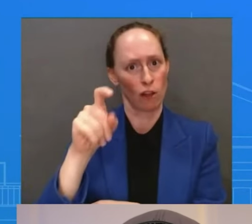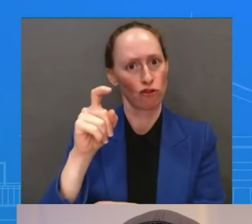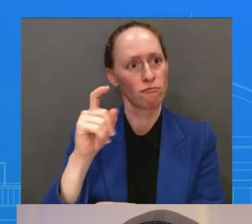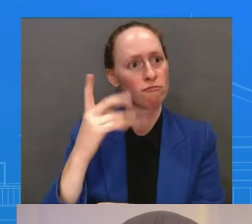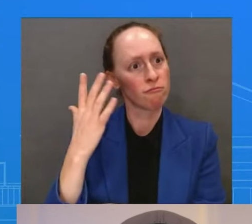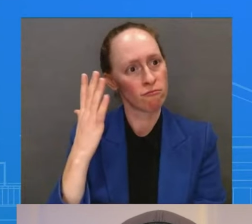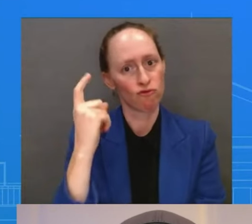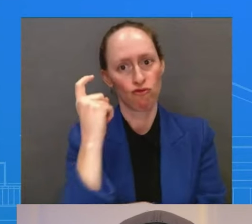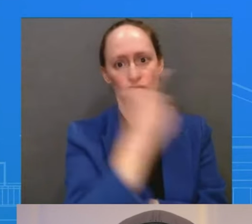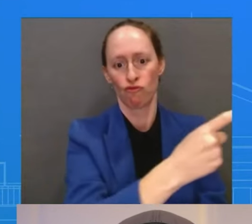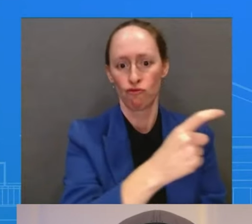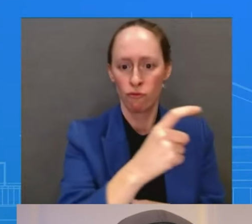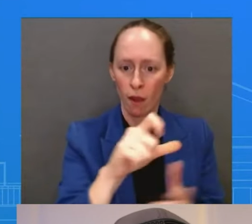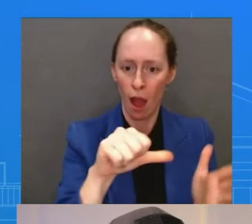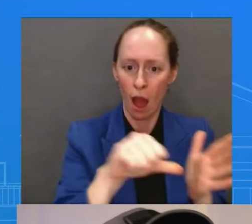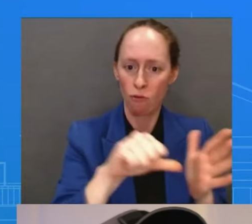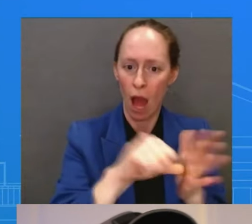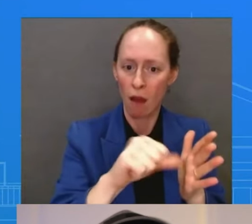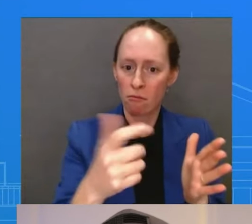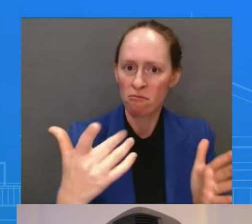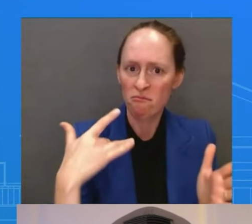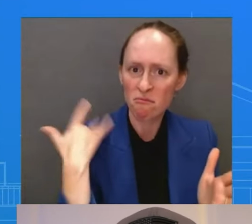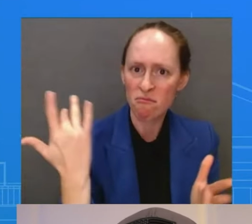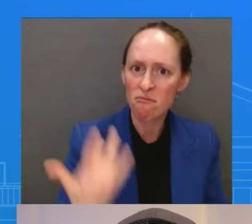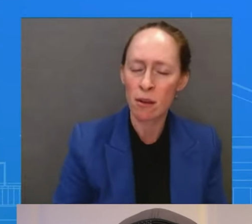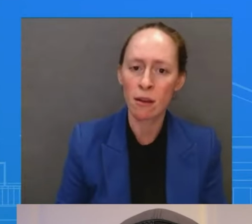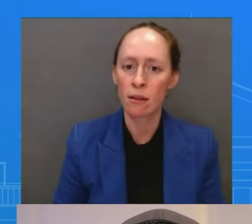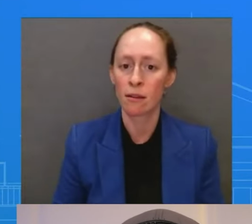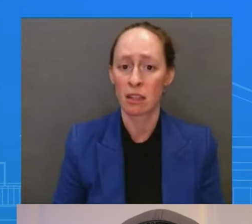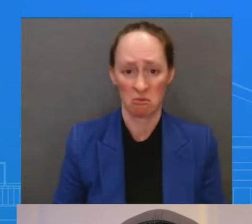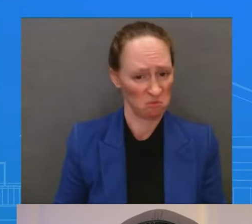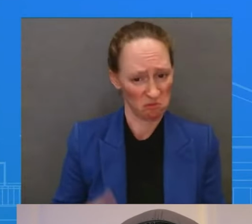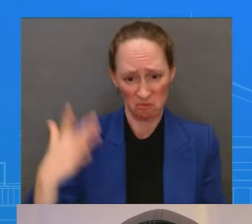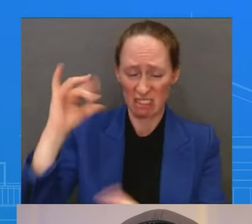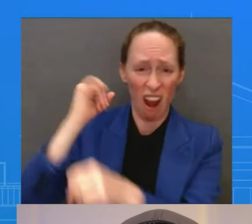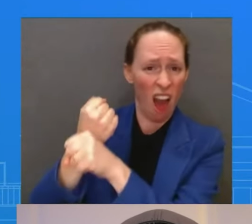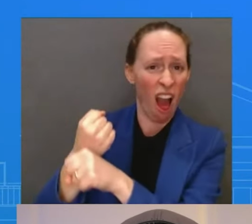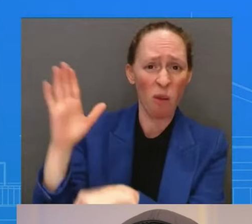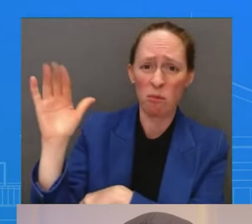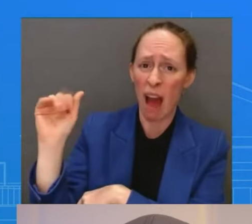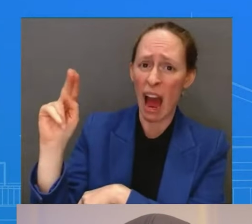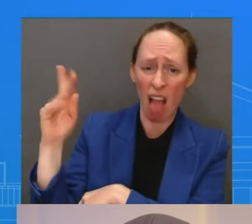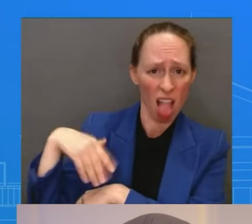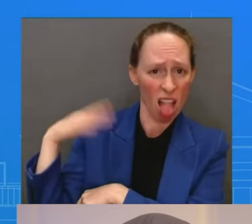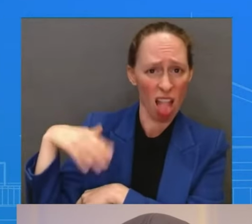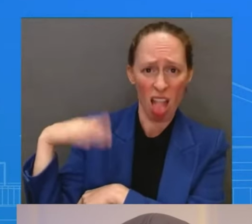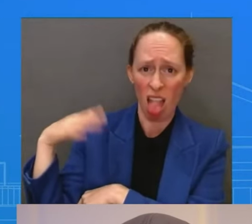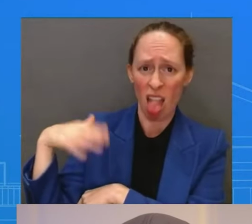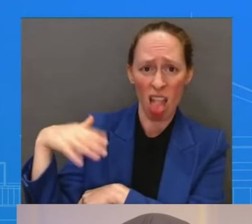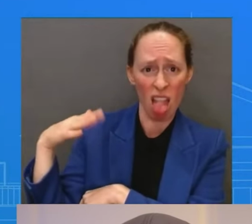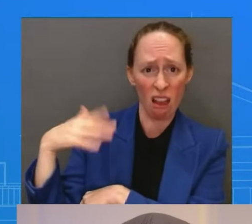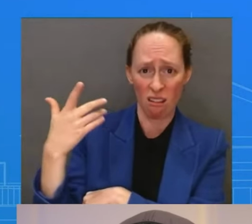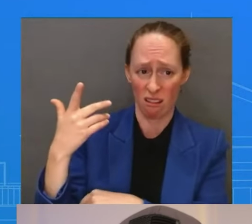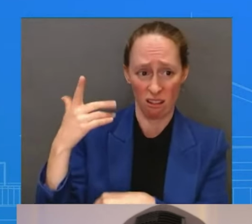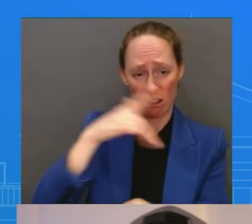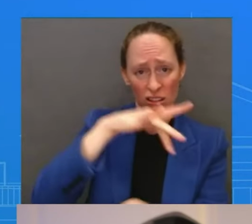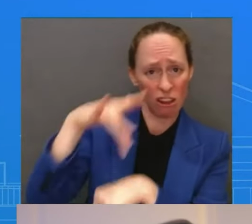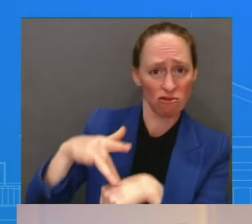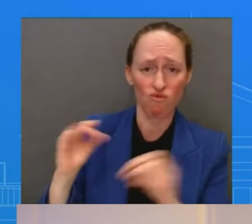in the Qatari bank. All of it. Every dime of it. Is there an agreement now to, in